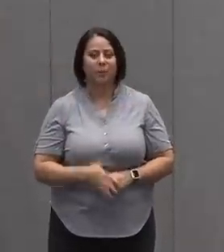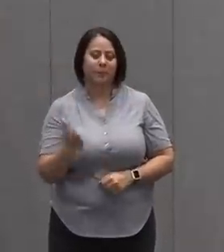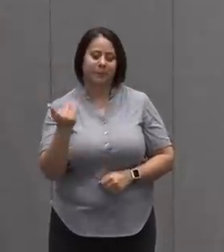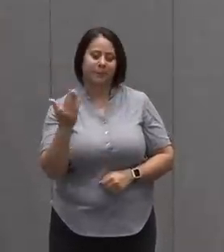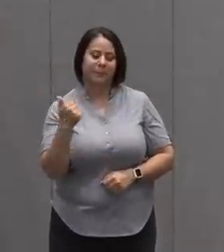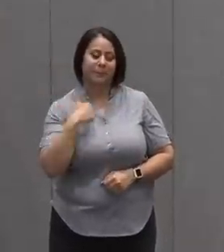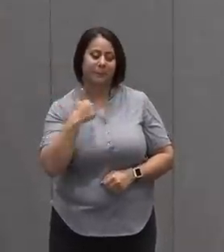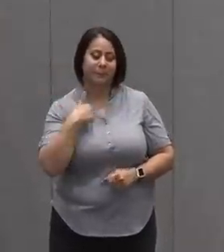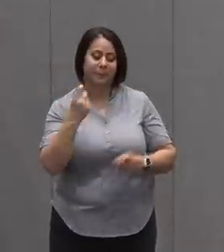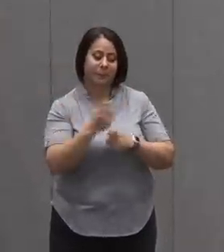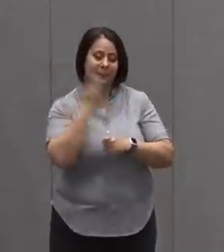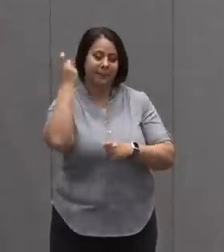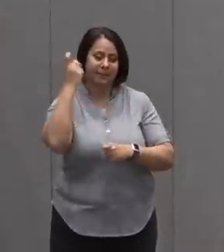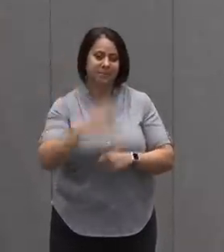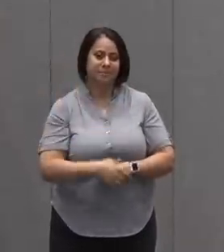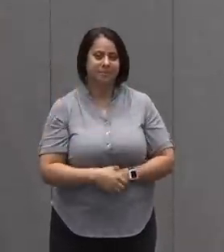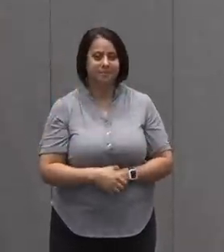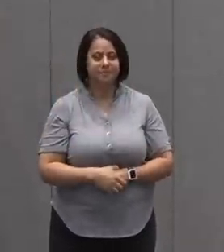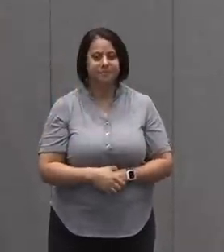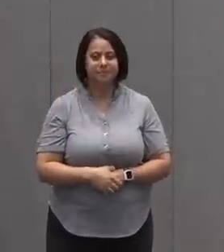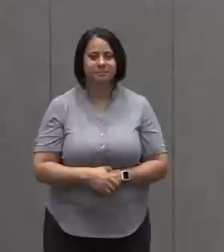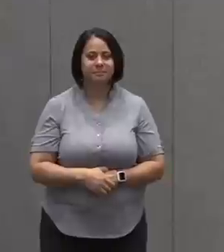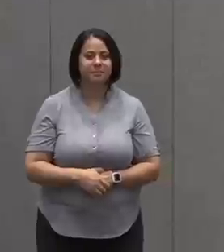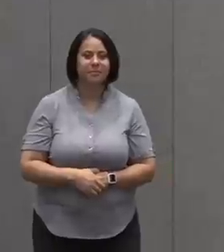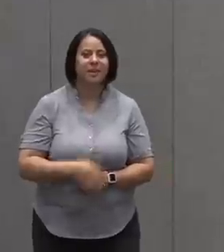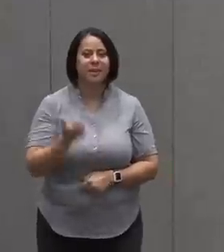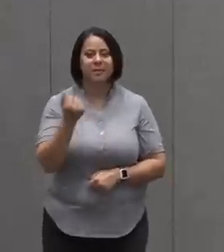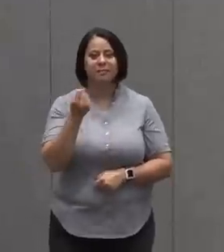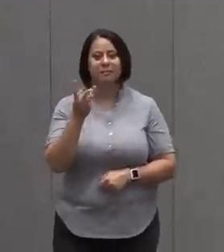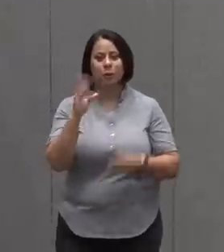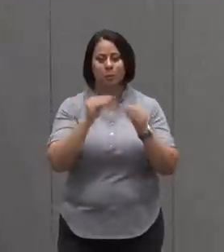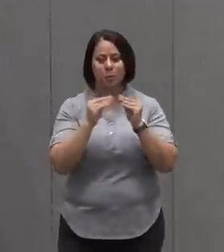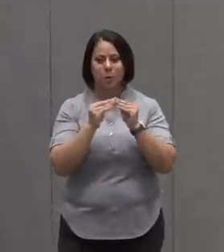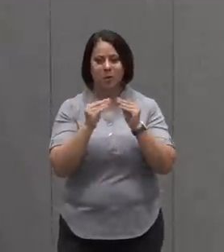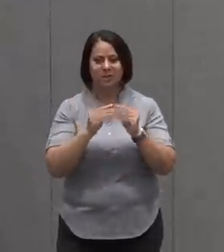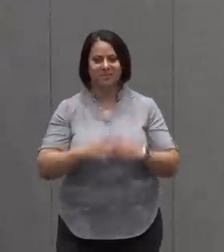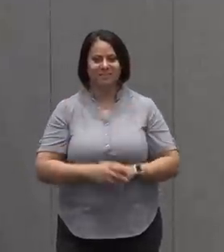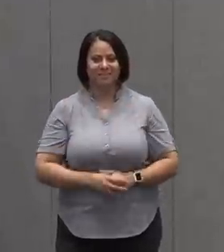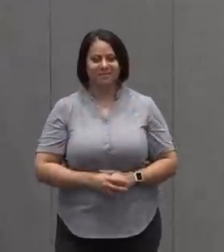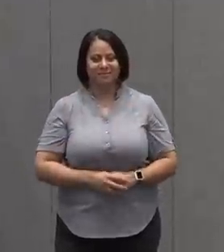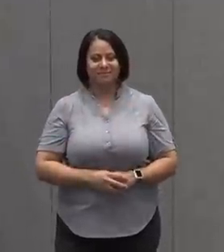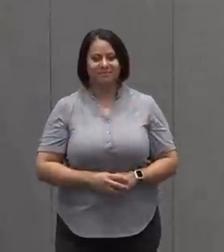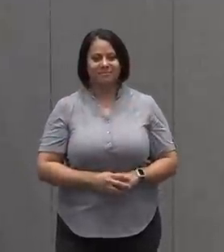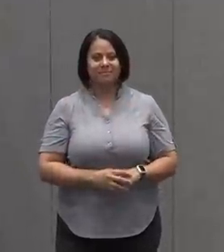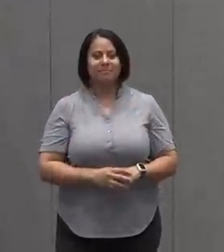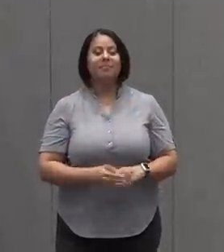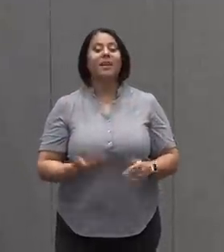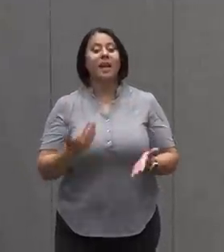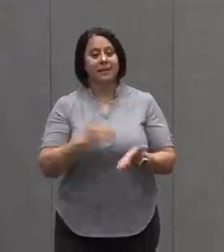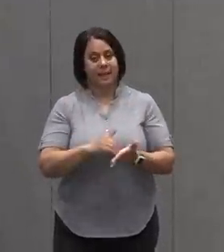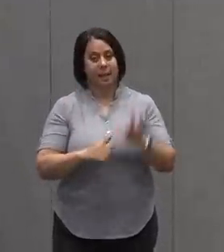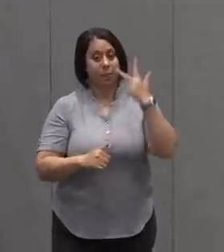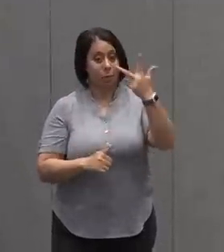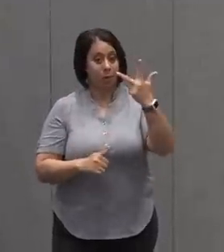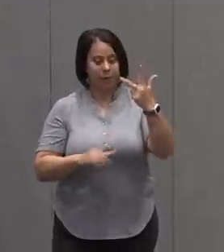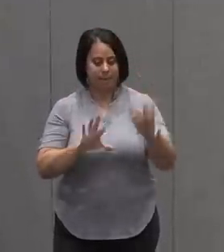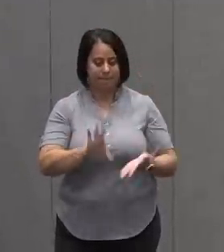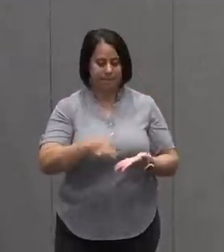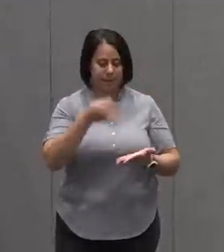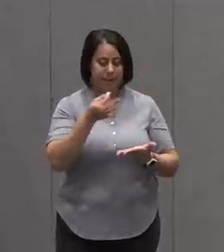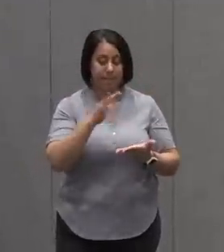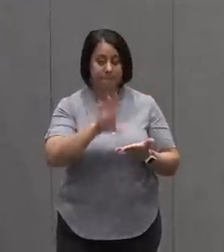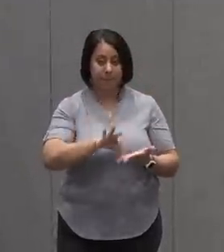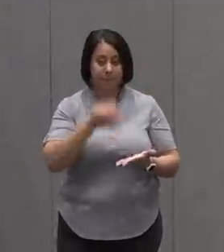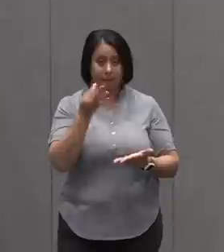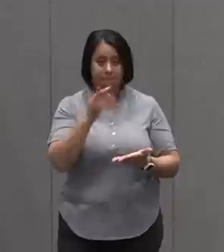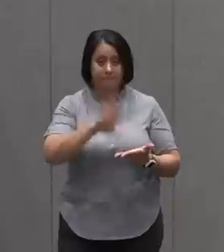I'll take those from you. Okay, shall we do a couple more rounds? Yes. All right. So again, you want to grab 3 cards because you're playing for